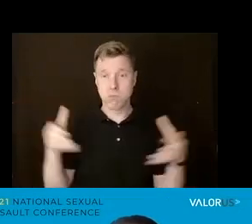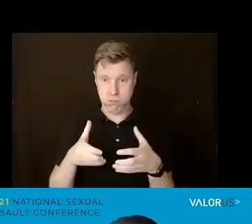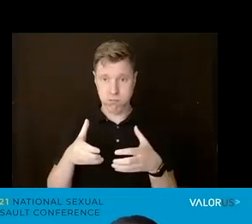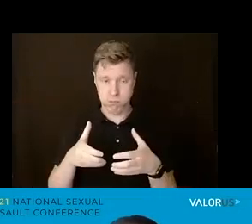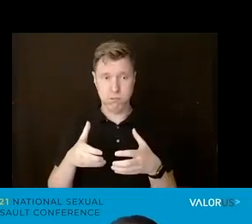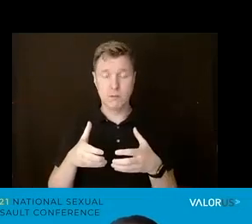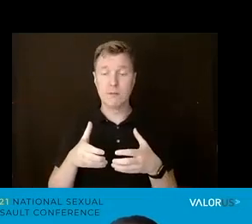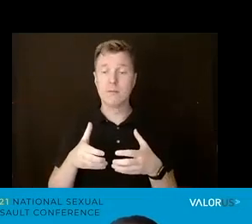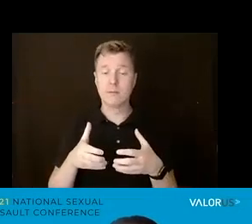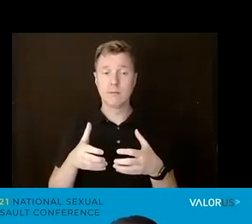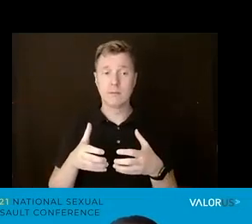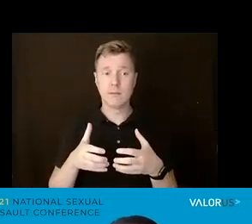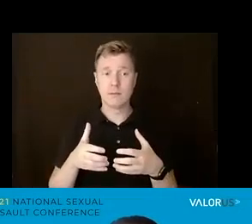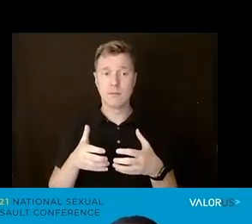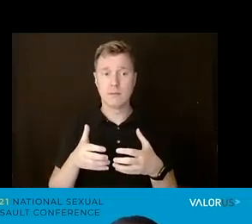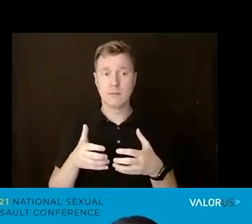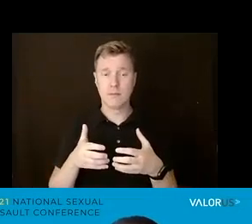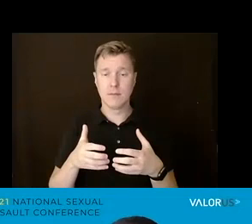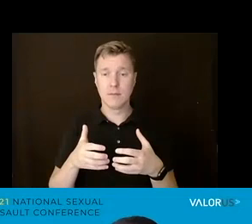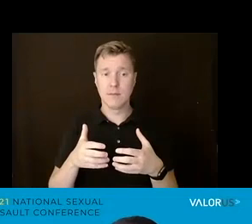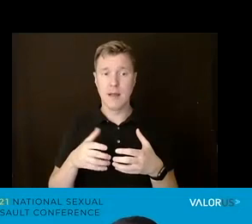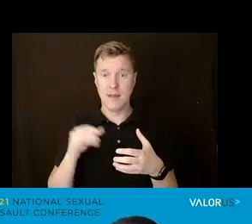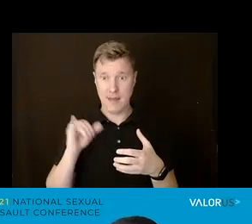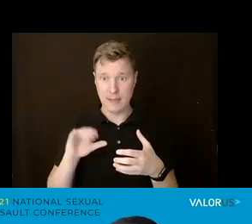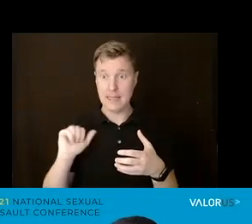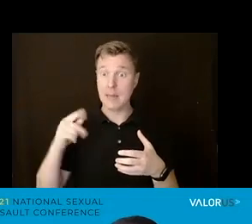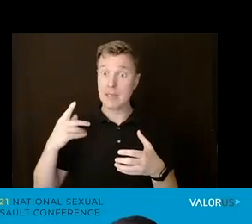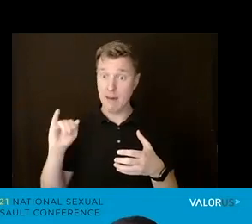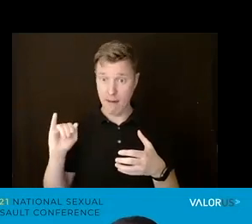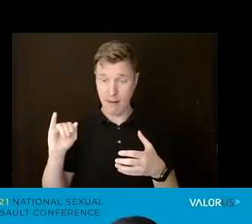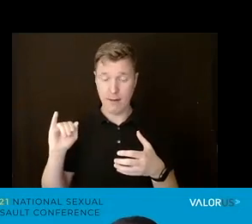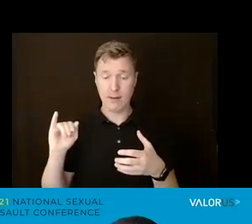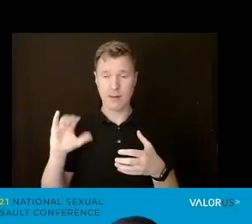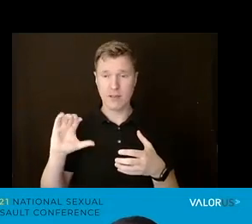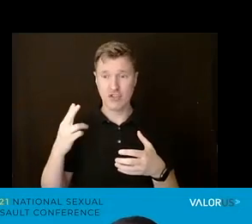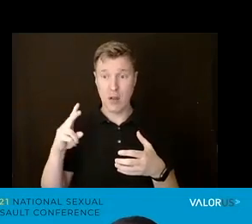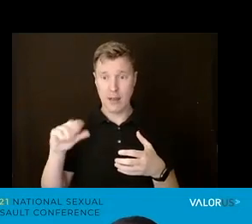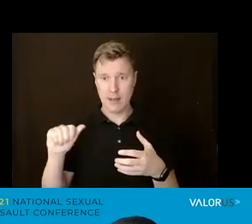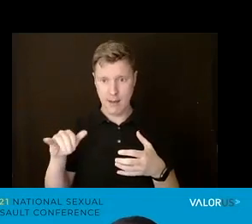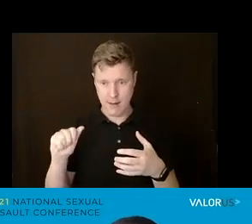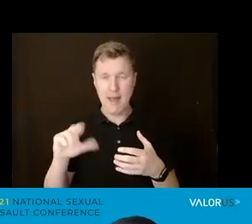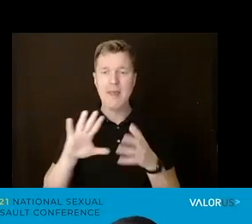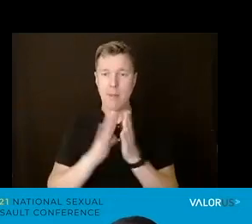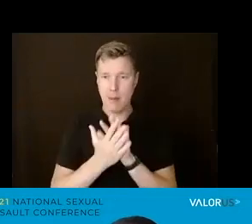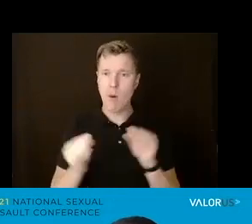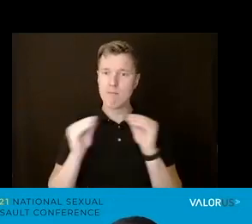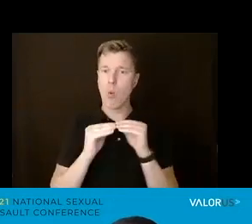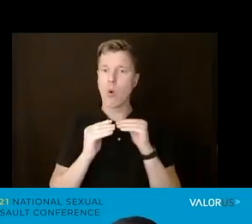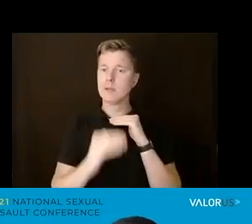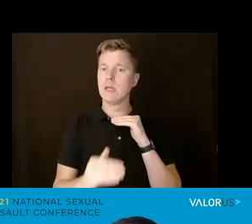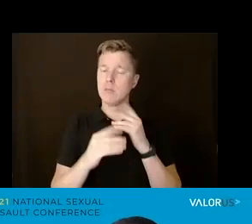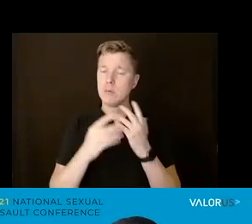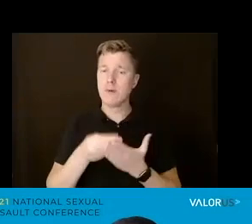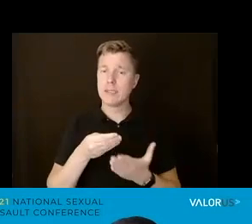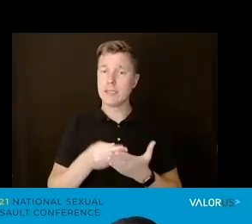Family Safety Center and Chaya, it created a more stable funding model. So when I came